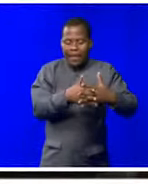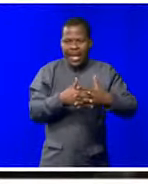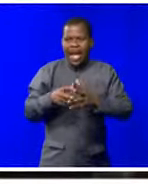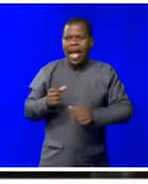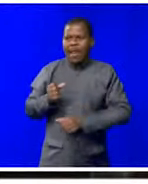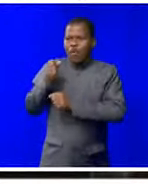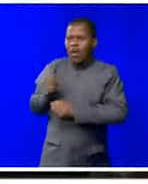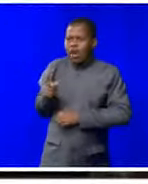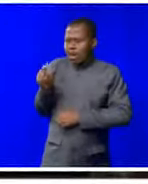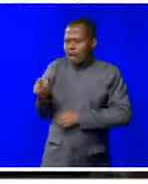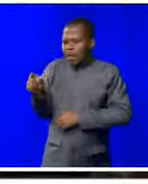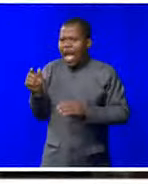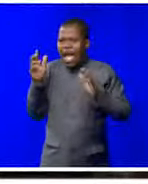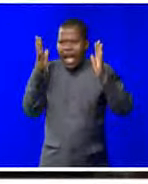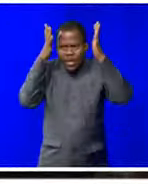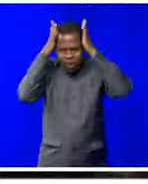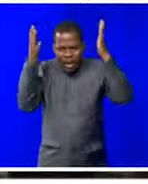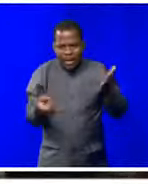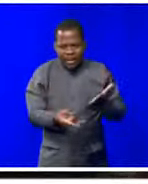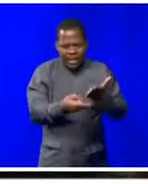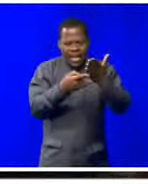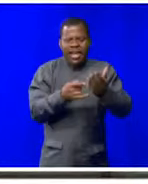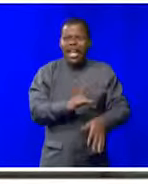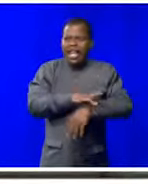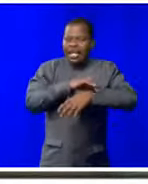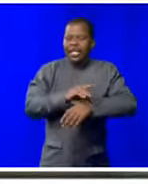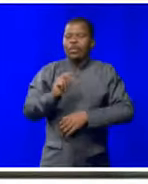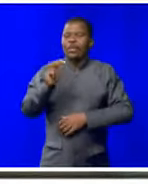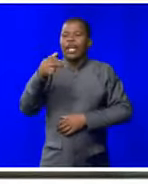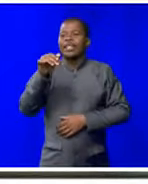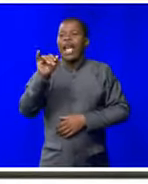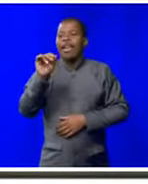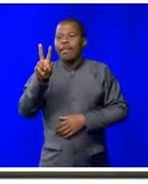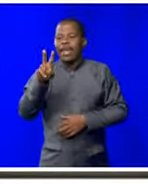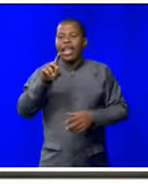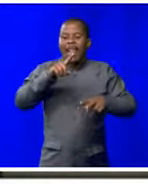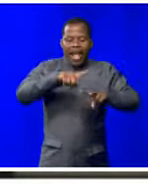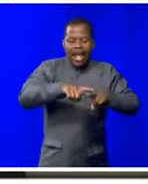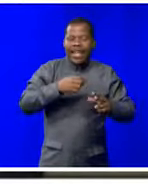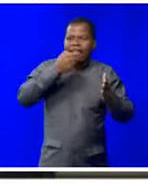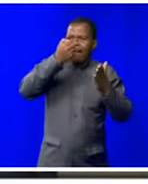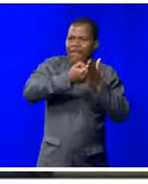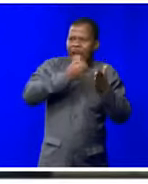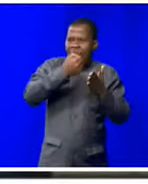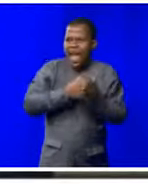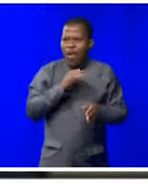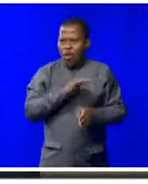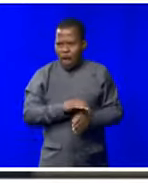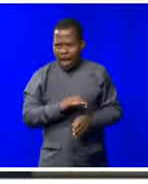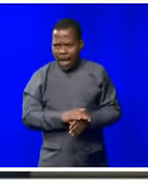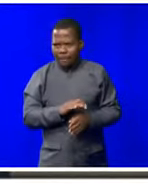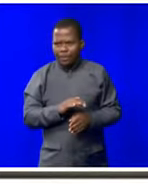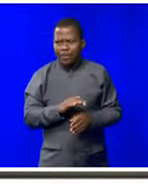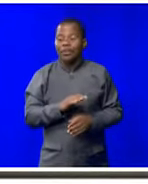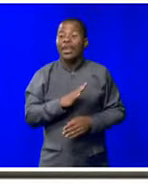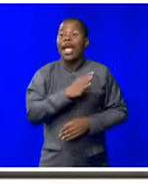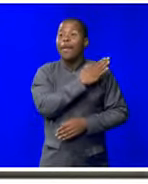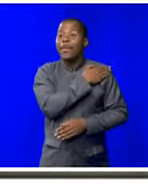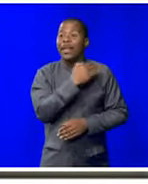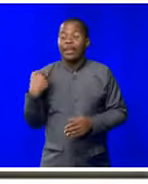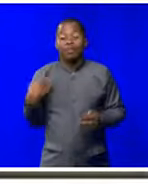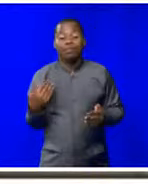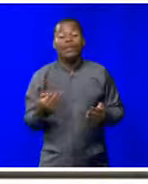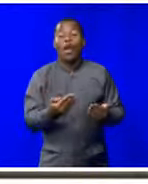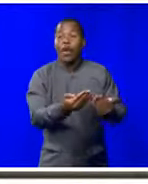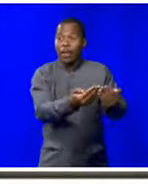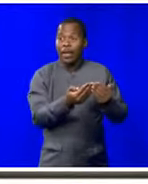have helped the country in the fight against HIV and AIDS. The Minister of Education, Lady Howard, has appreciated the partnership that exists between